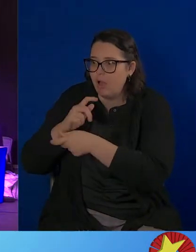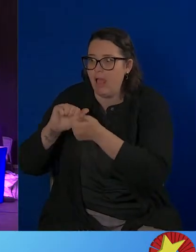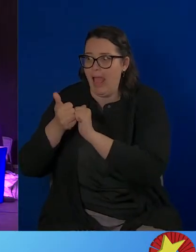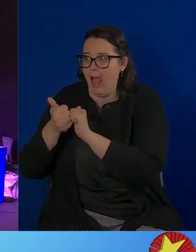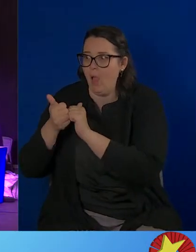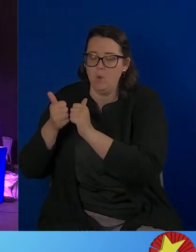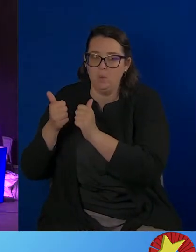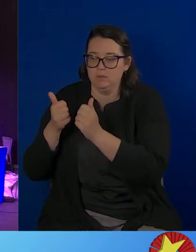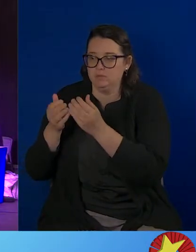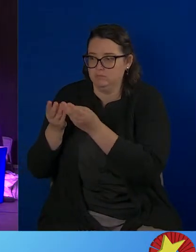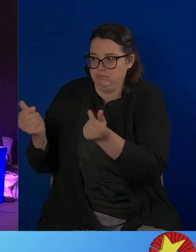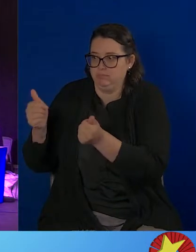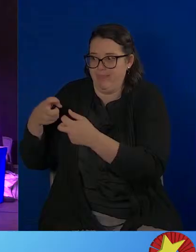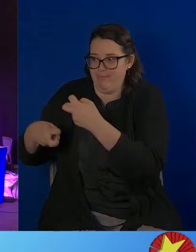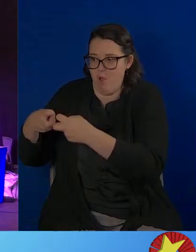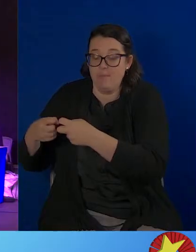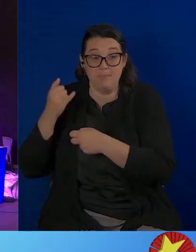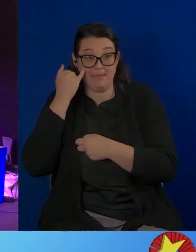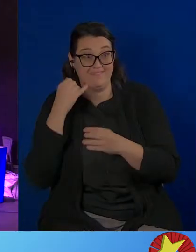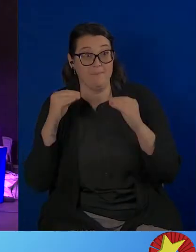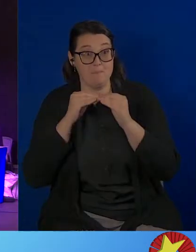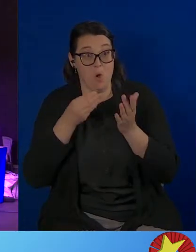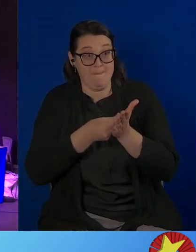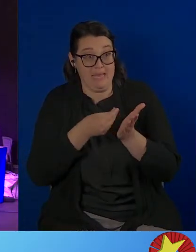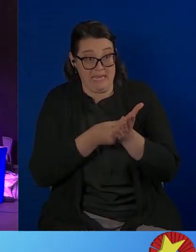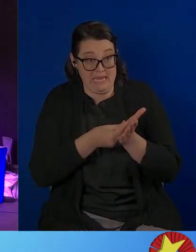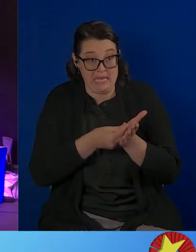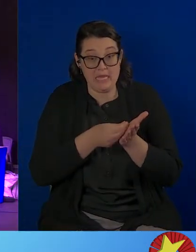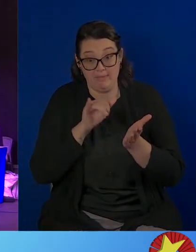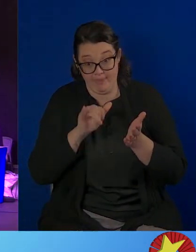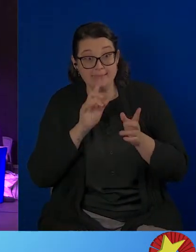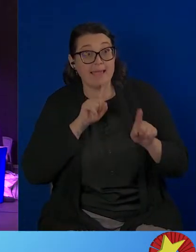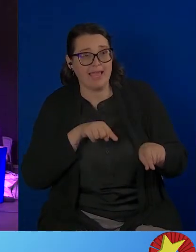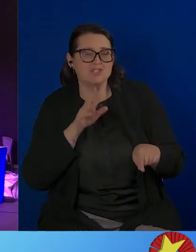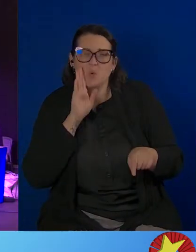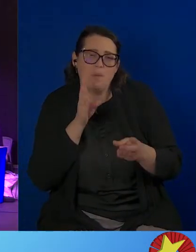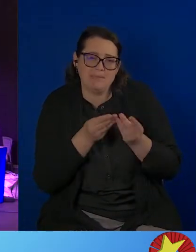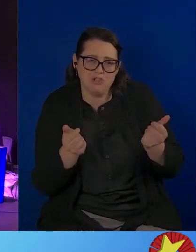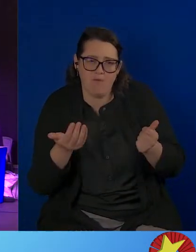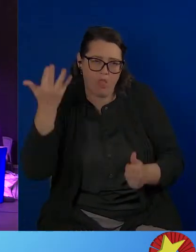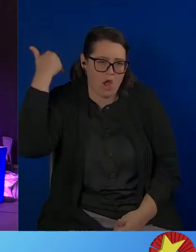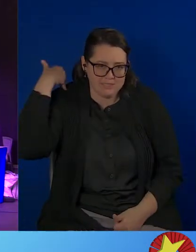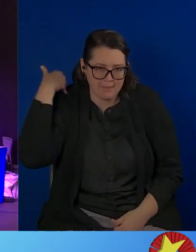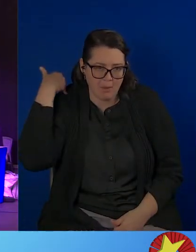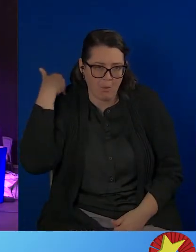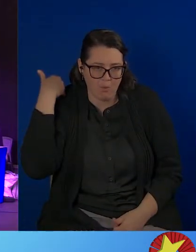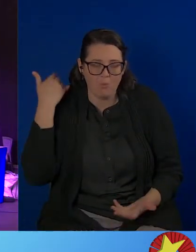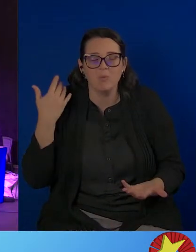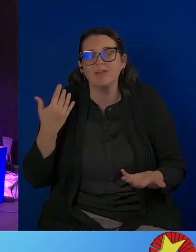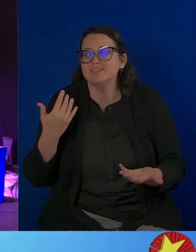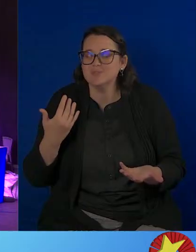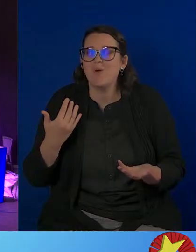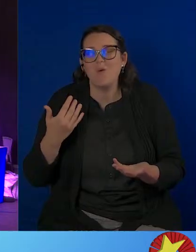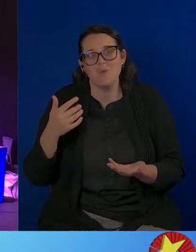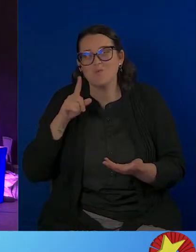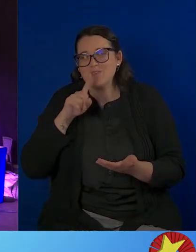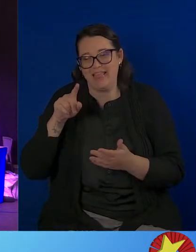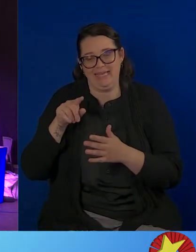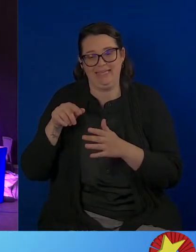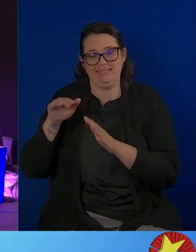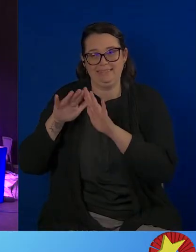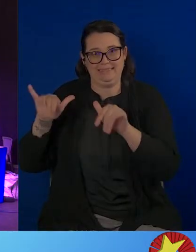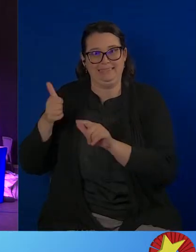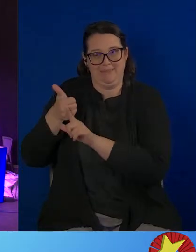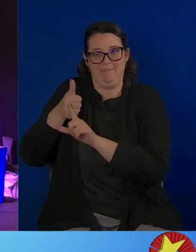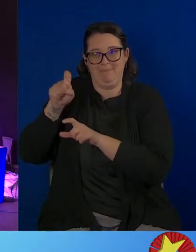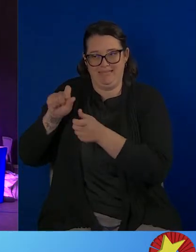solved this problem a long time ago. Systemic changes need to occur. And knowing that there is potentially a ratio of 1 to 45, even